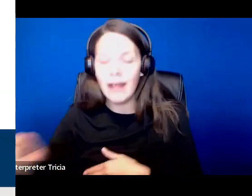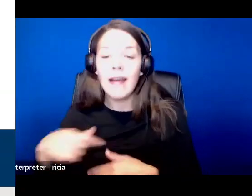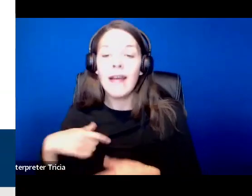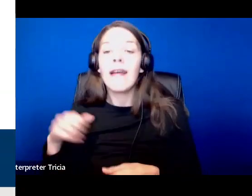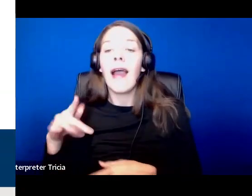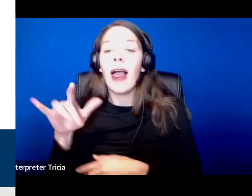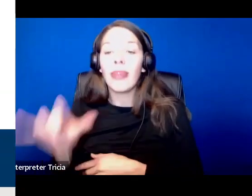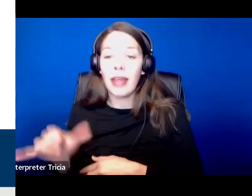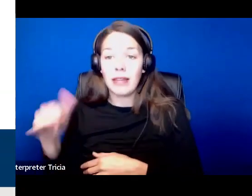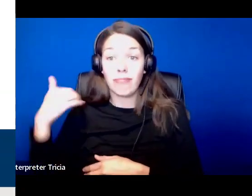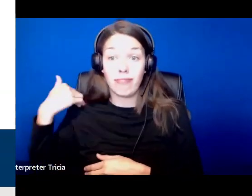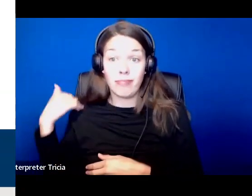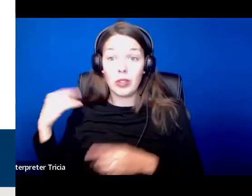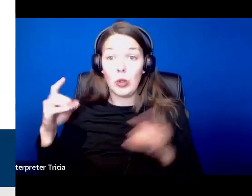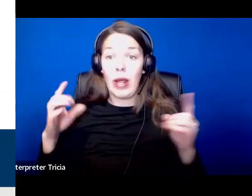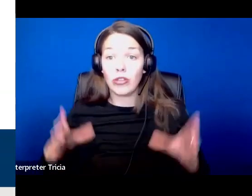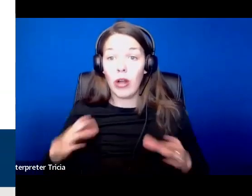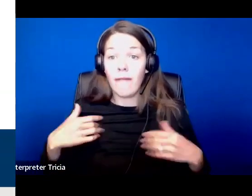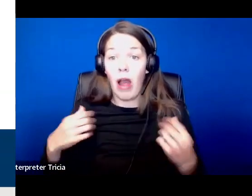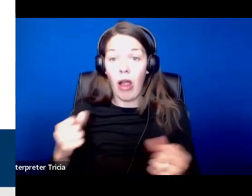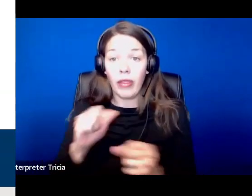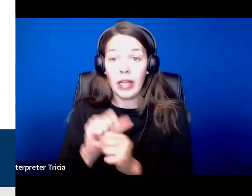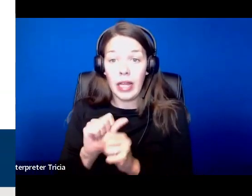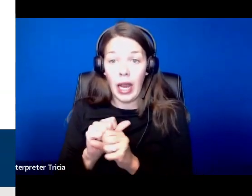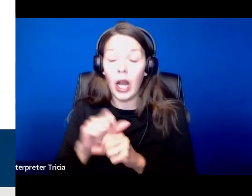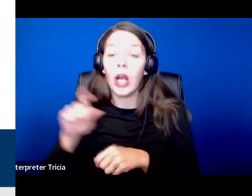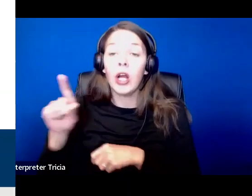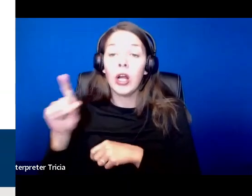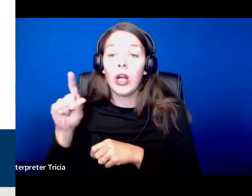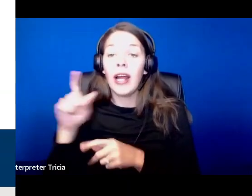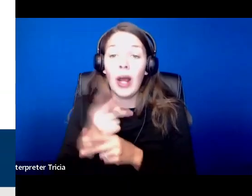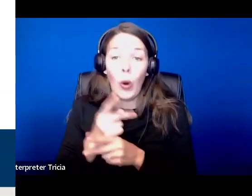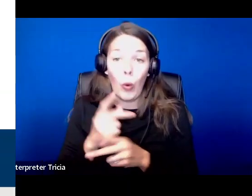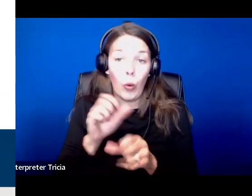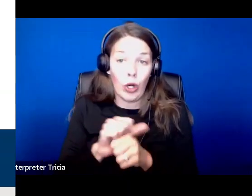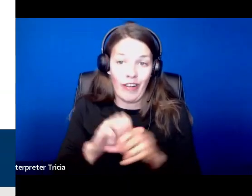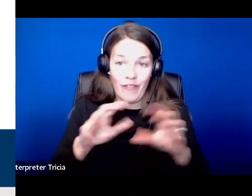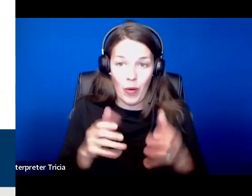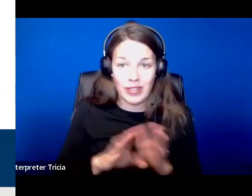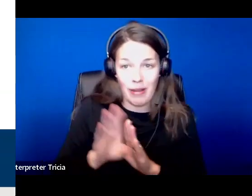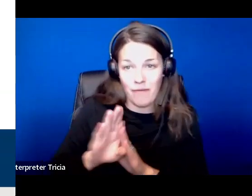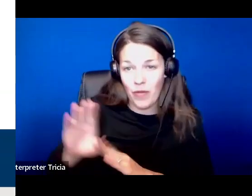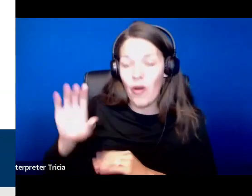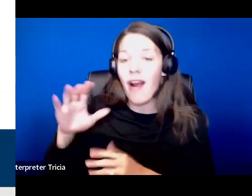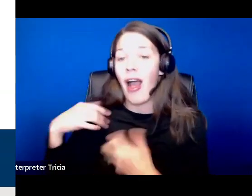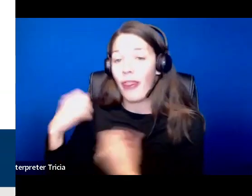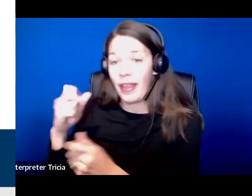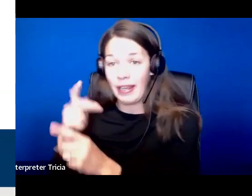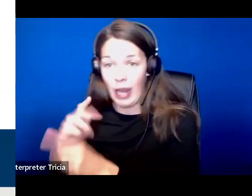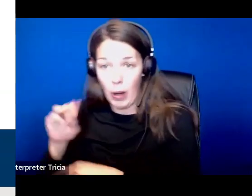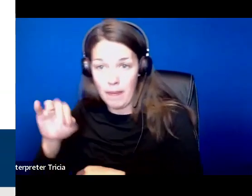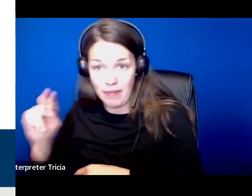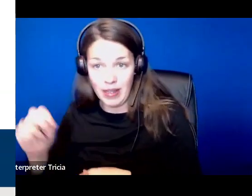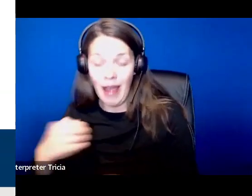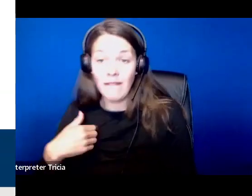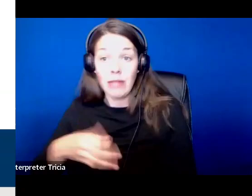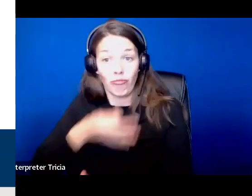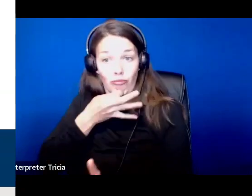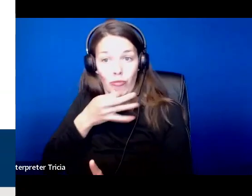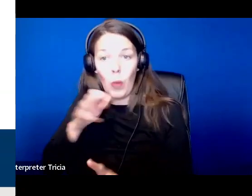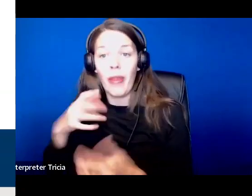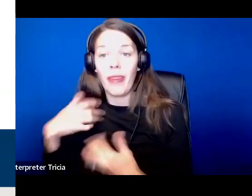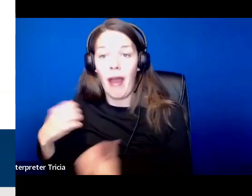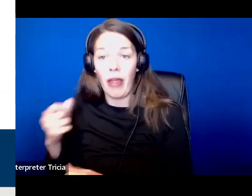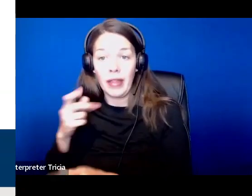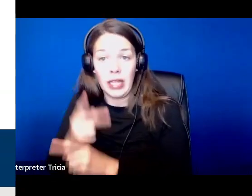as the Director of Healthcare Workforce Development for HealthForce Minnesota. He brings healthcare expertise to his research and his